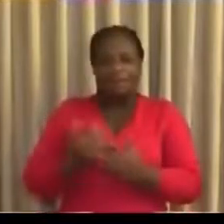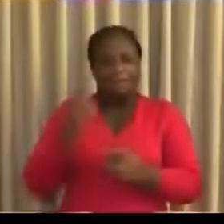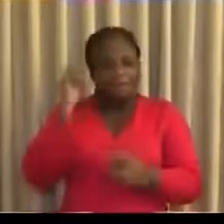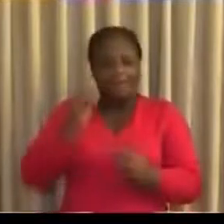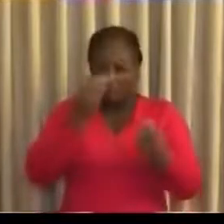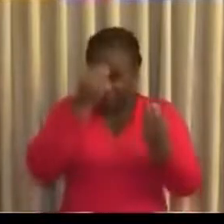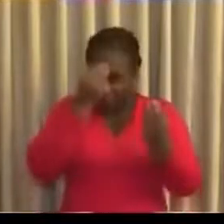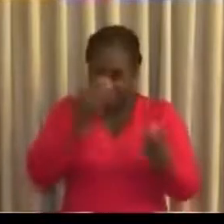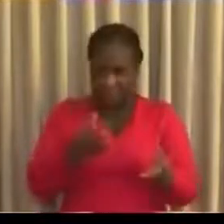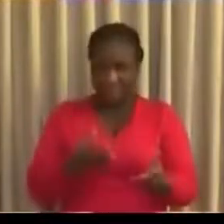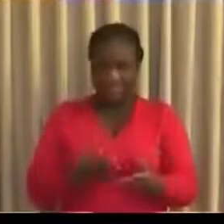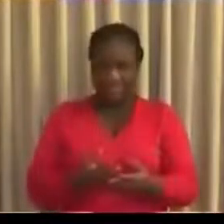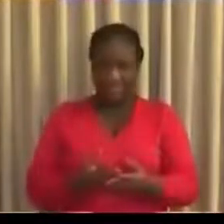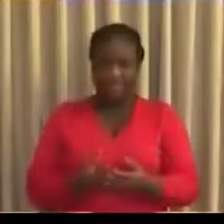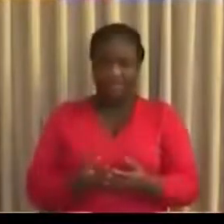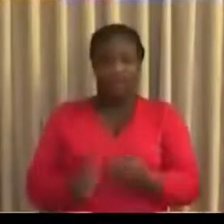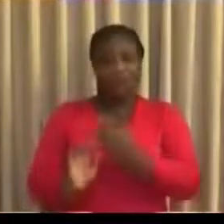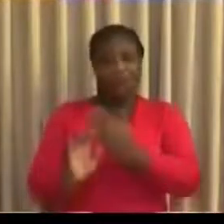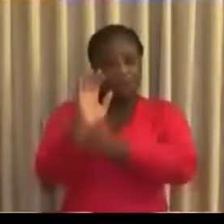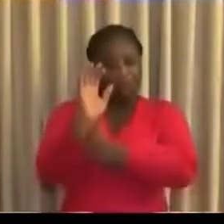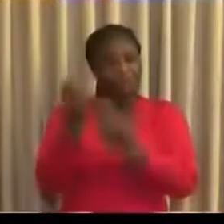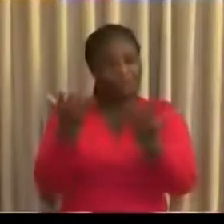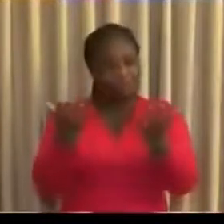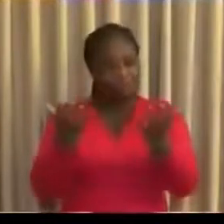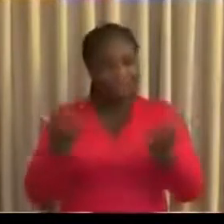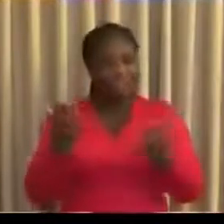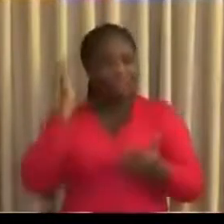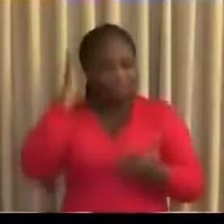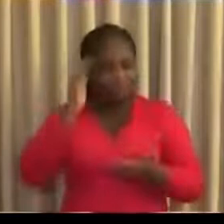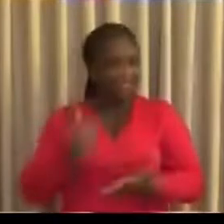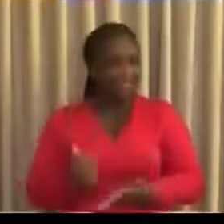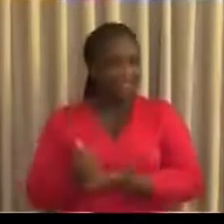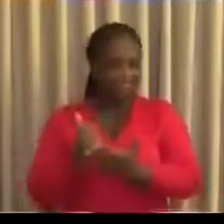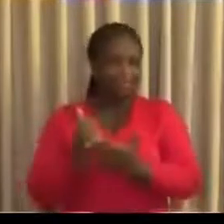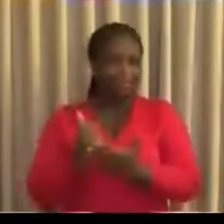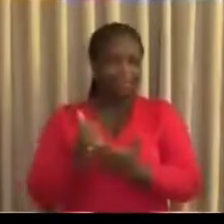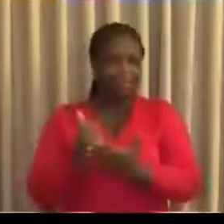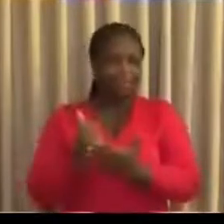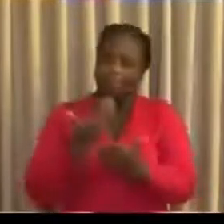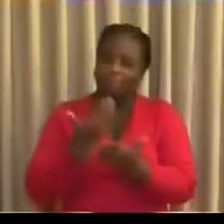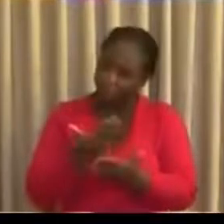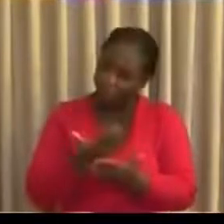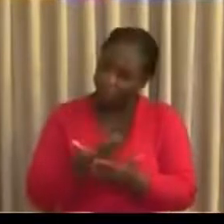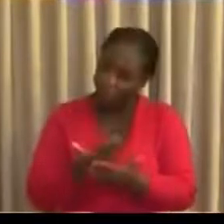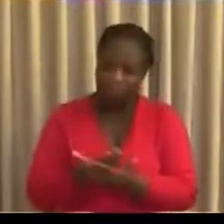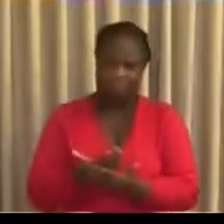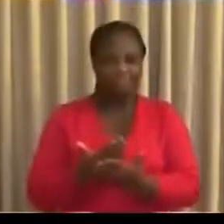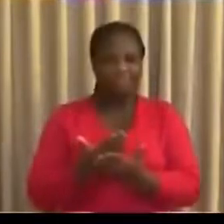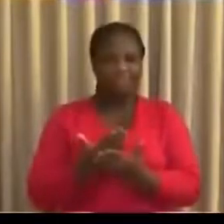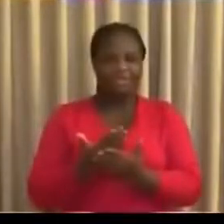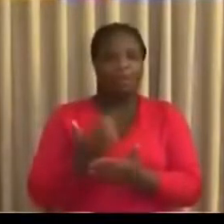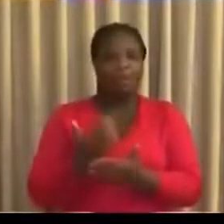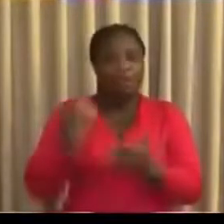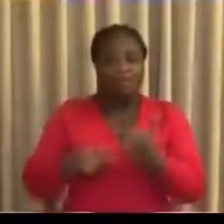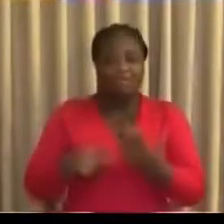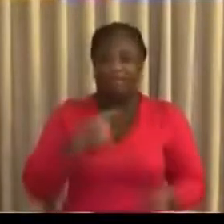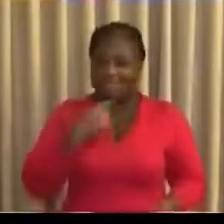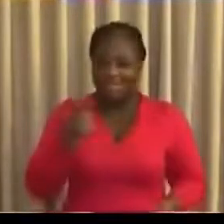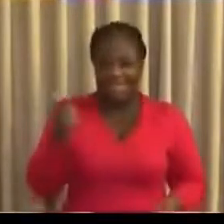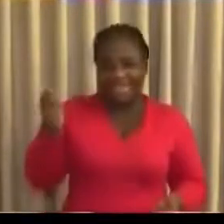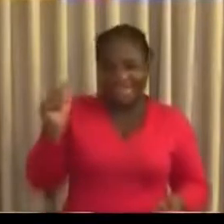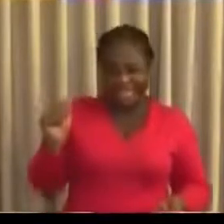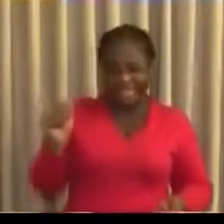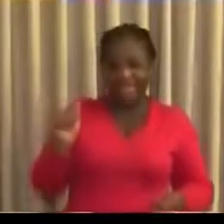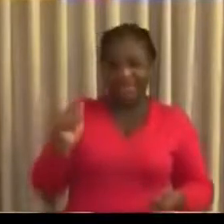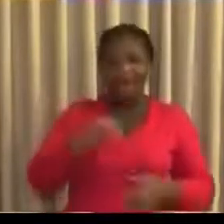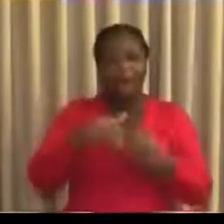Adaroma, a bad boy, mean Panyafai, Sanini, we. Nye fè nye bwa modin ni ye